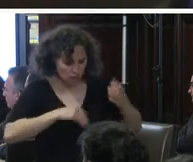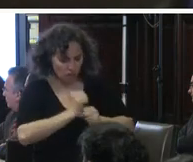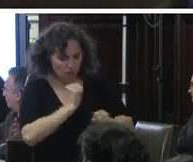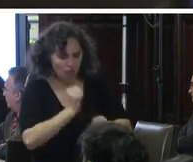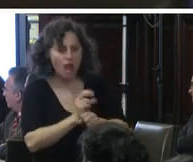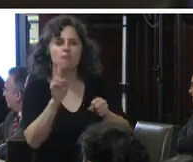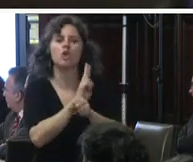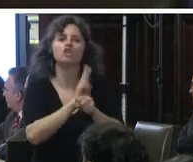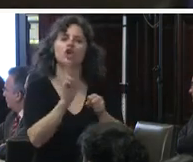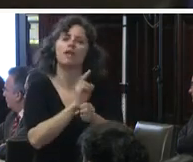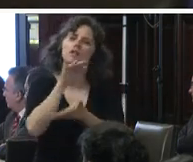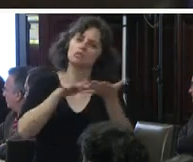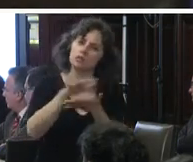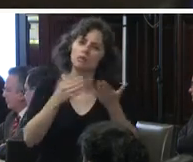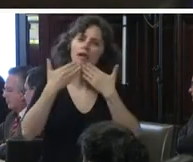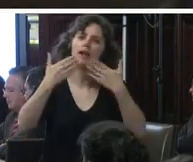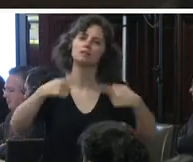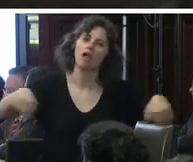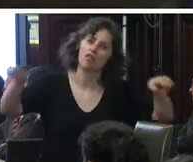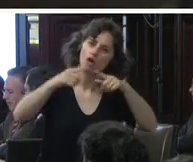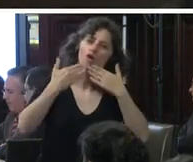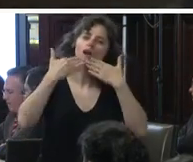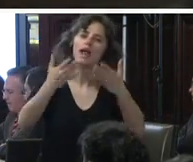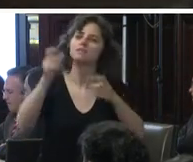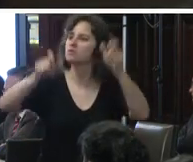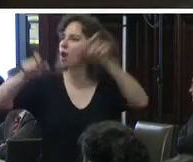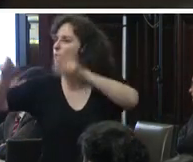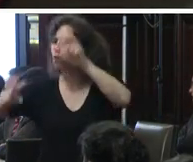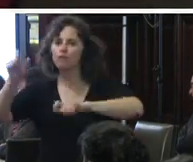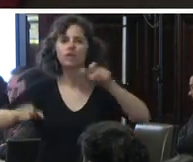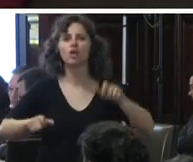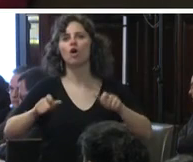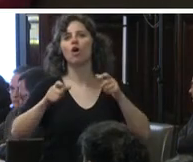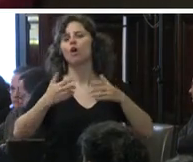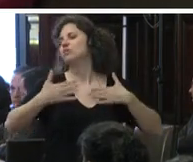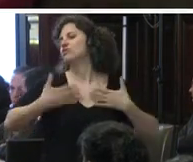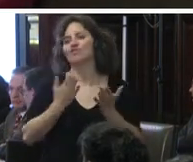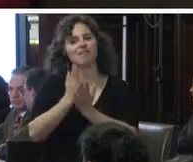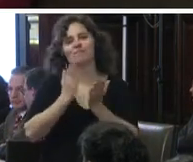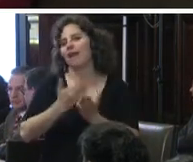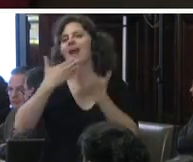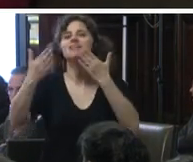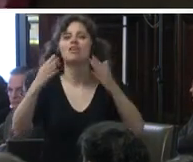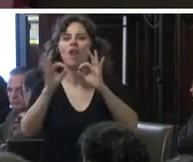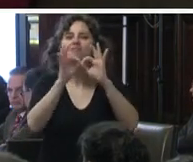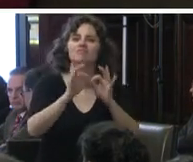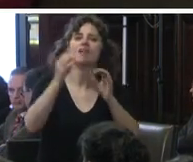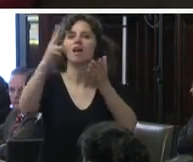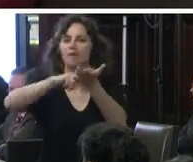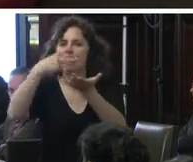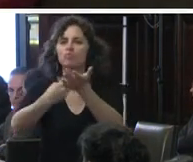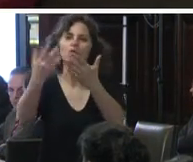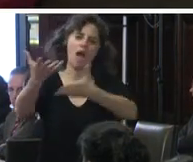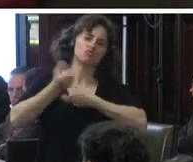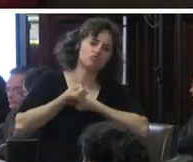in the audience as well for being here, and thanks again. I keep thanking my interpreters who assist me, not so much